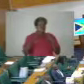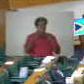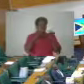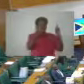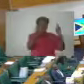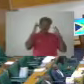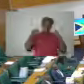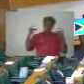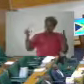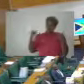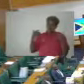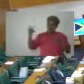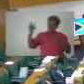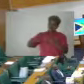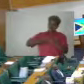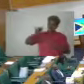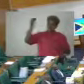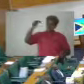them event 3 months ago,